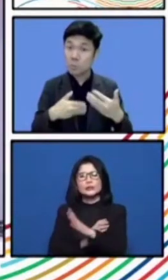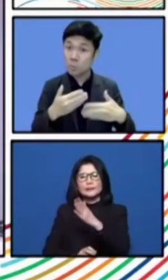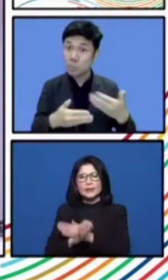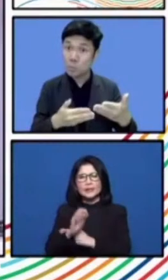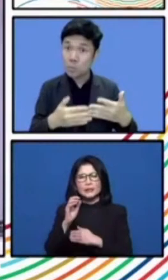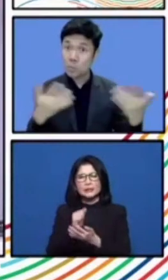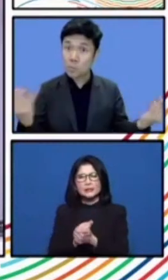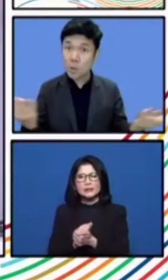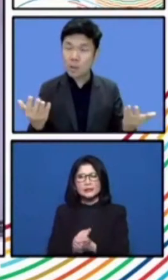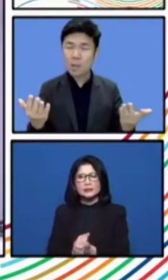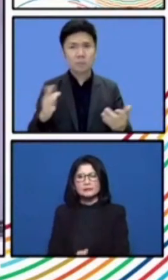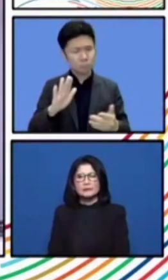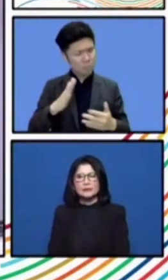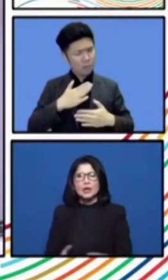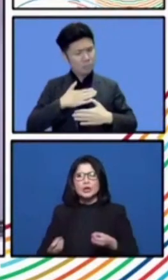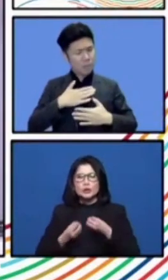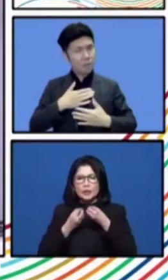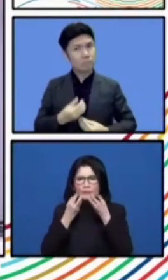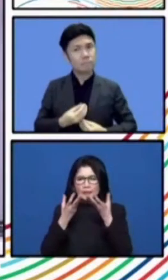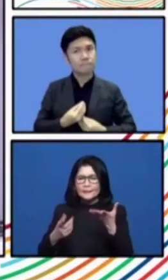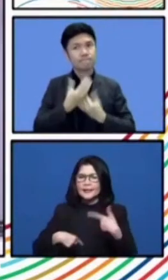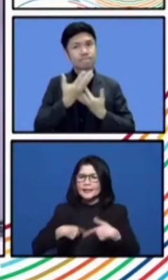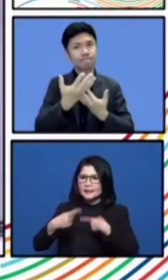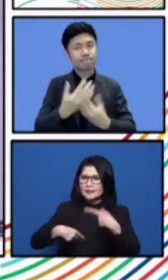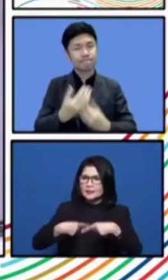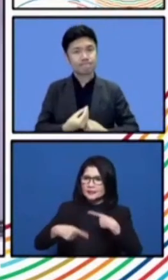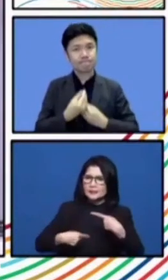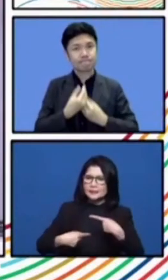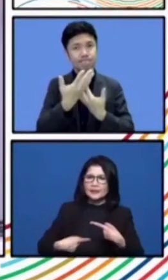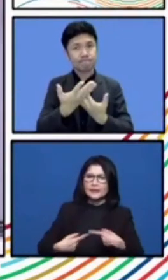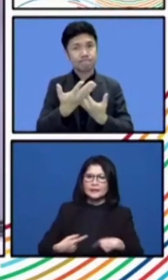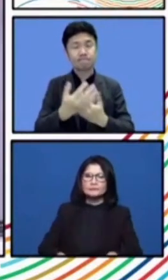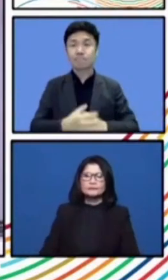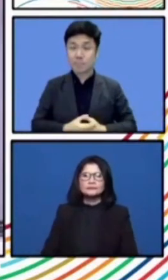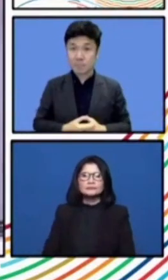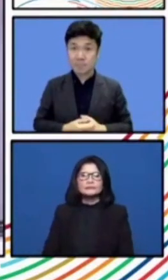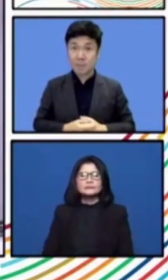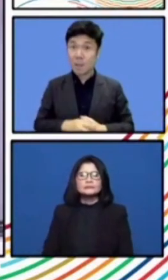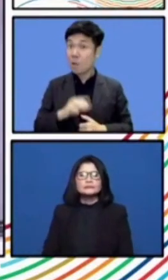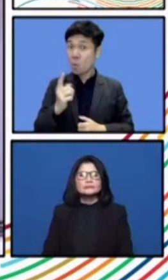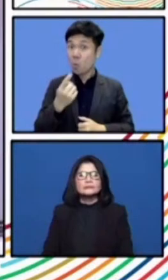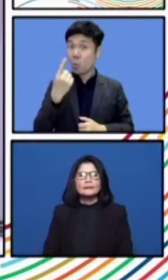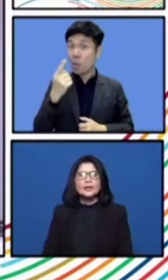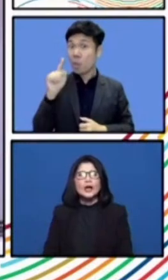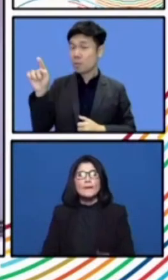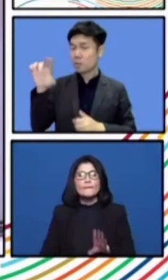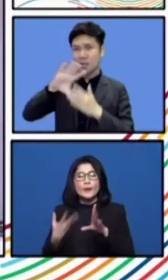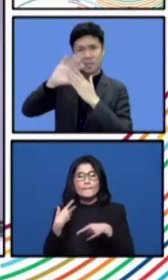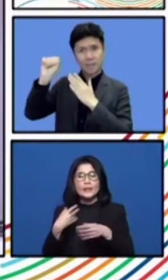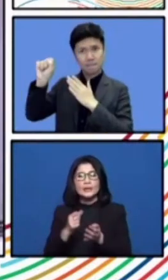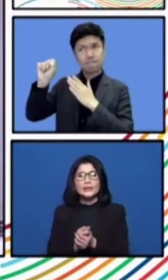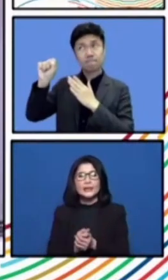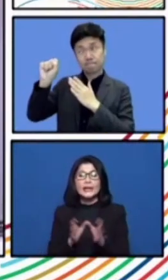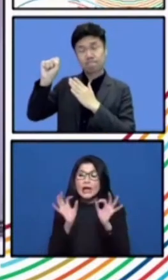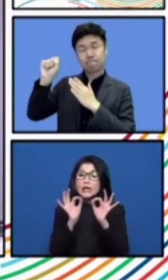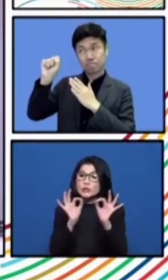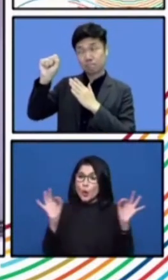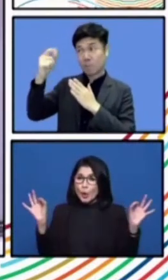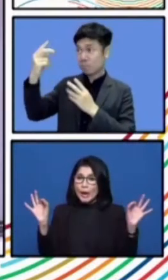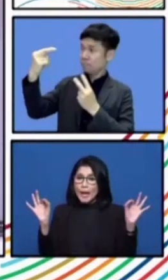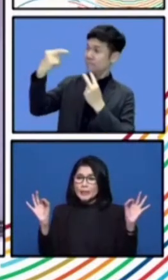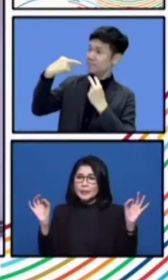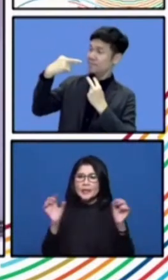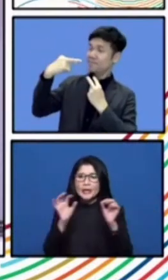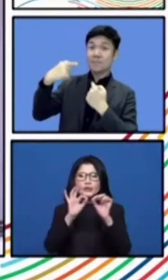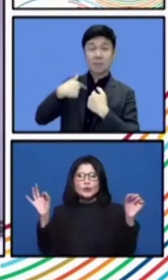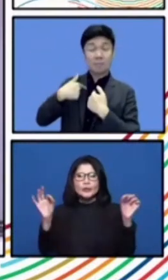stories underlining the slogan that was promoted once by the unescape we want to be seen we want to be